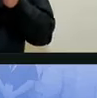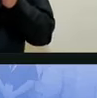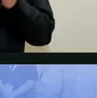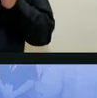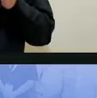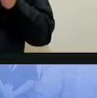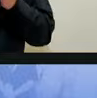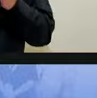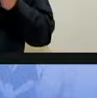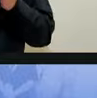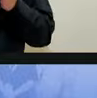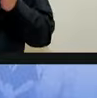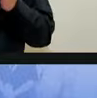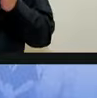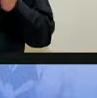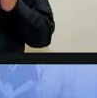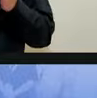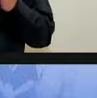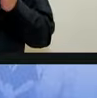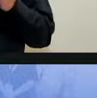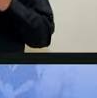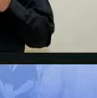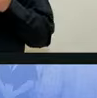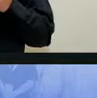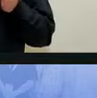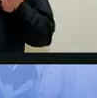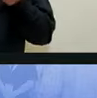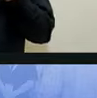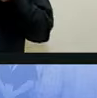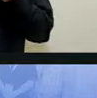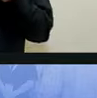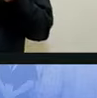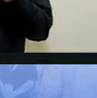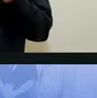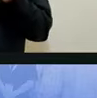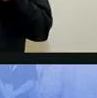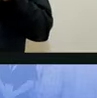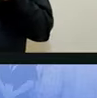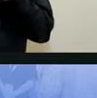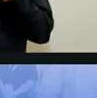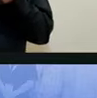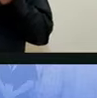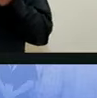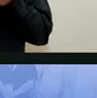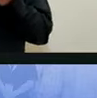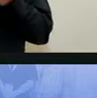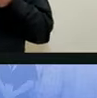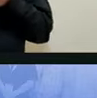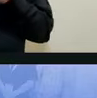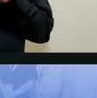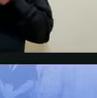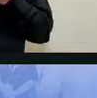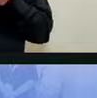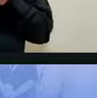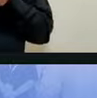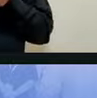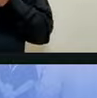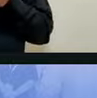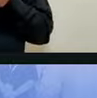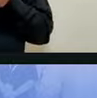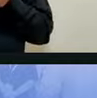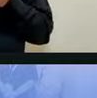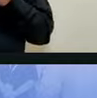my presentation. When we talk about development is usually, if we refer to Amartya Sen, development as a